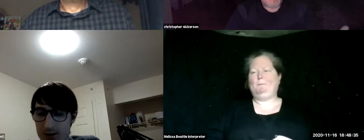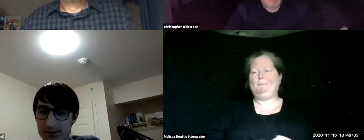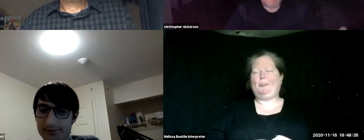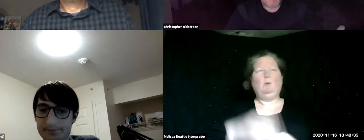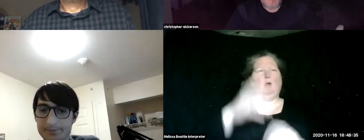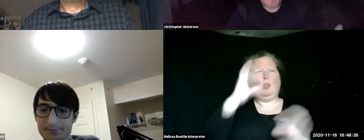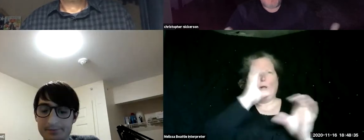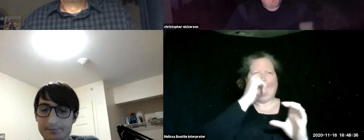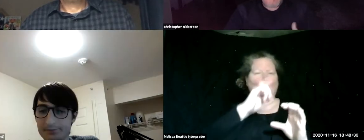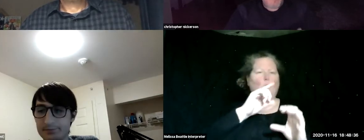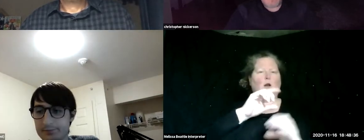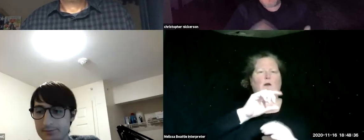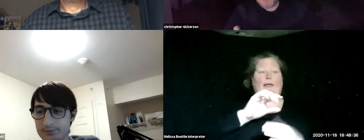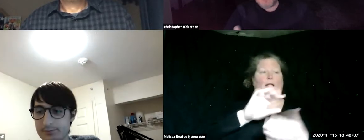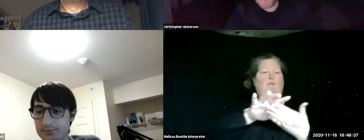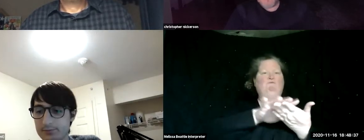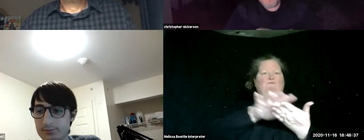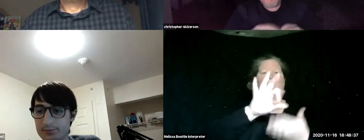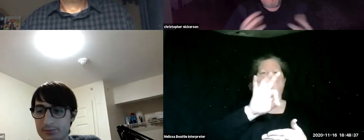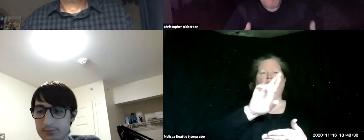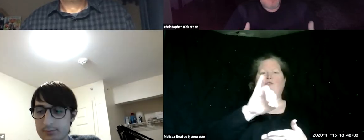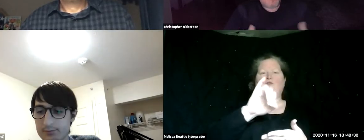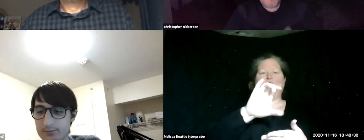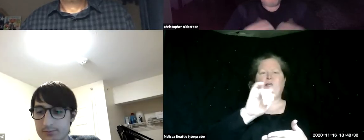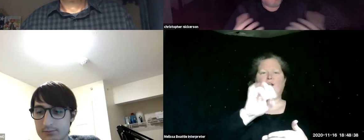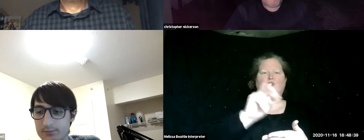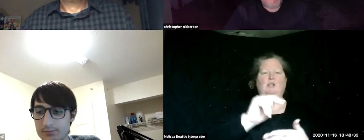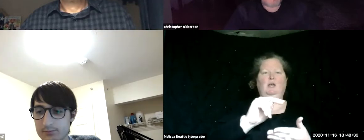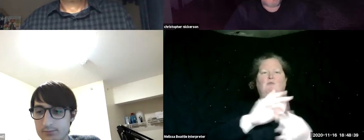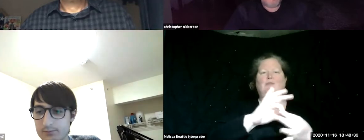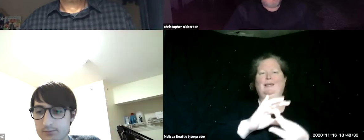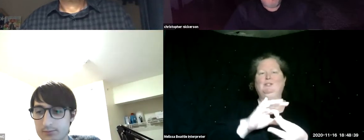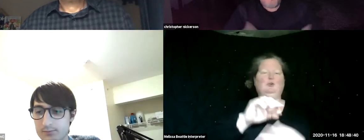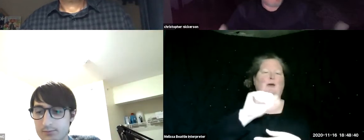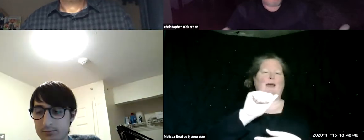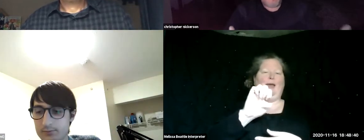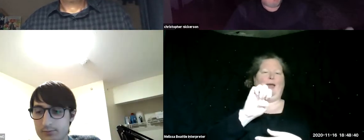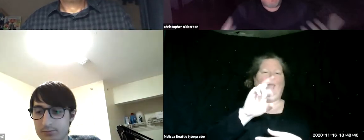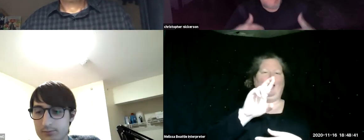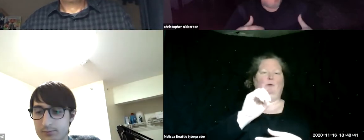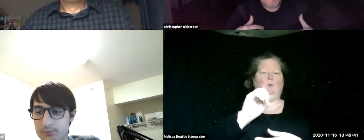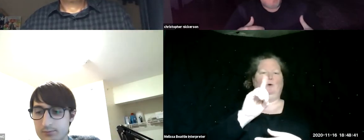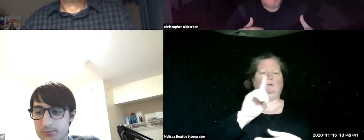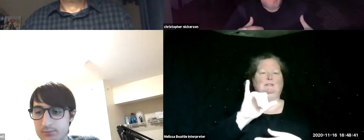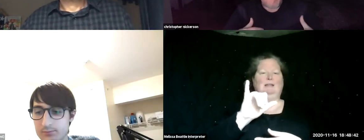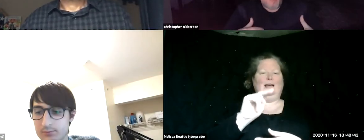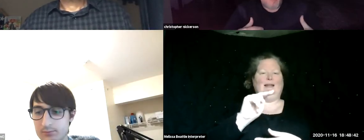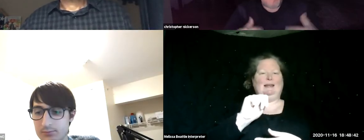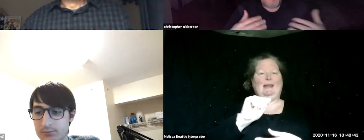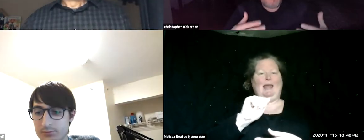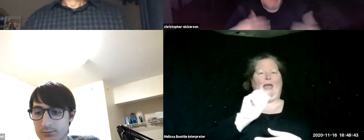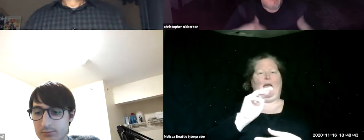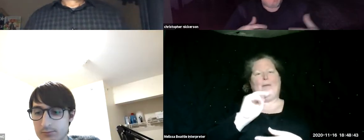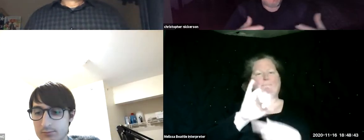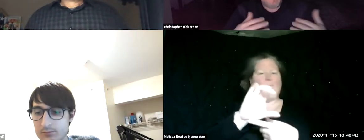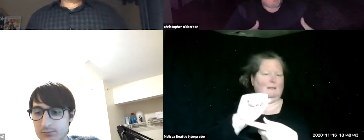or aerodynamics perspective, the things that are smoother, that are more functional, end up being faster, and faster ends up meaning that you can make more money